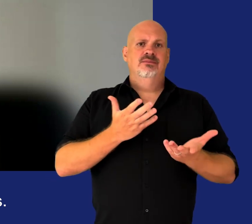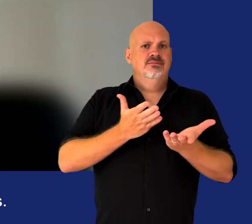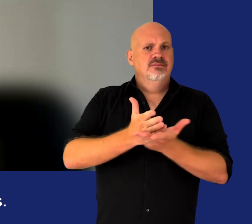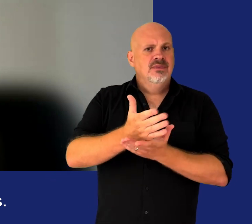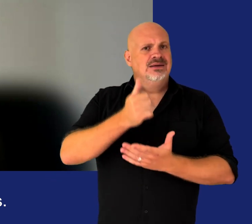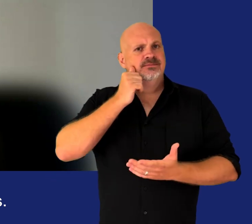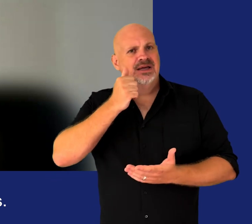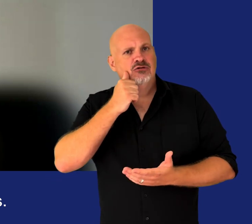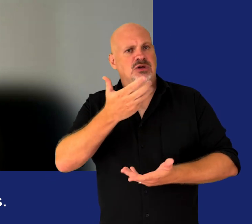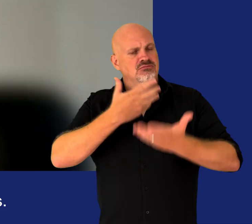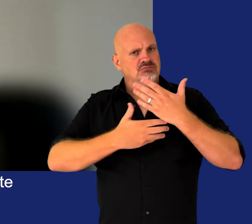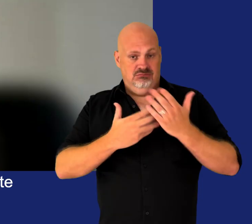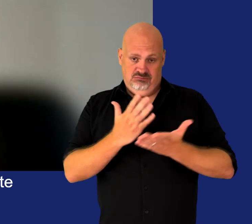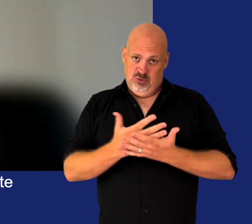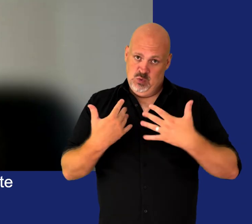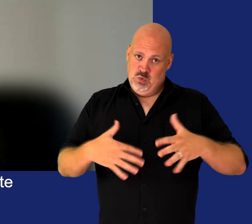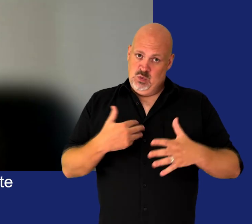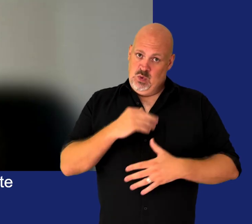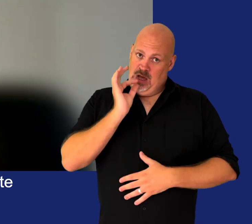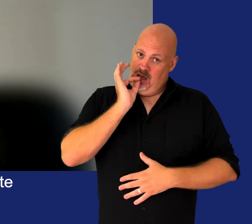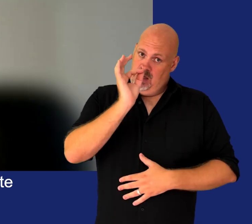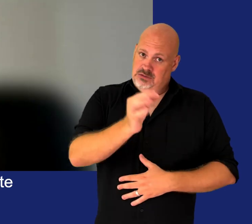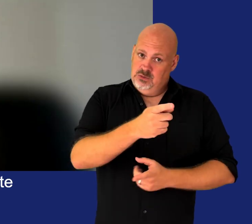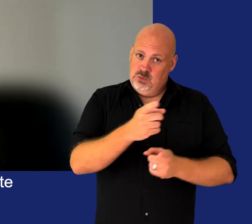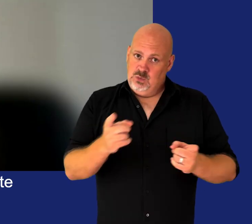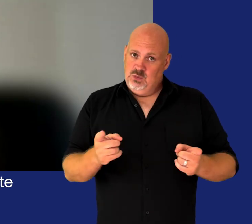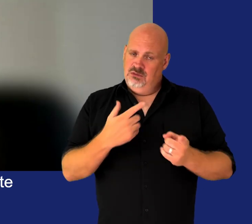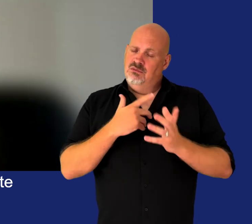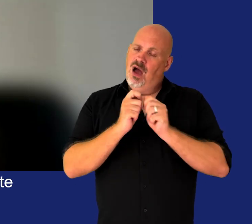to share your personal experiences. It's a big ask and we really appreciate